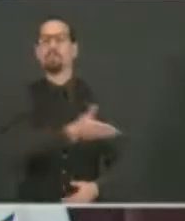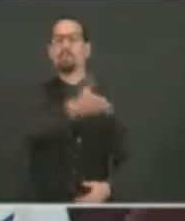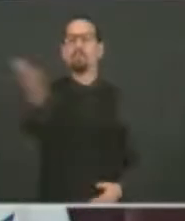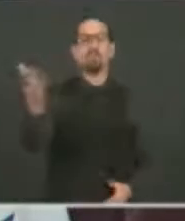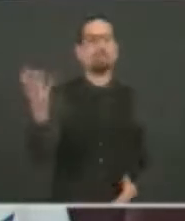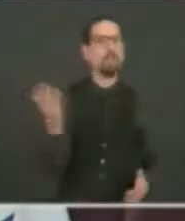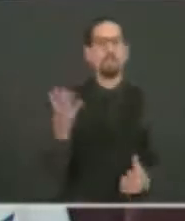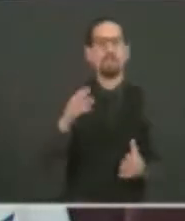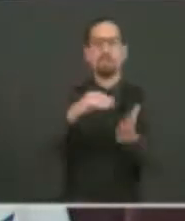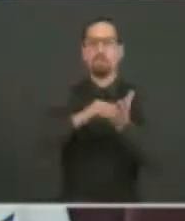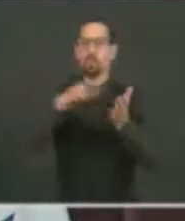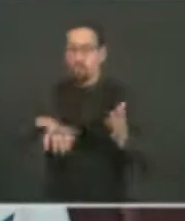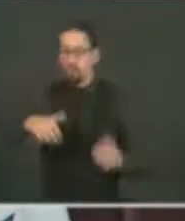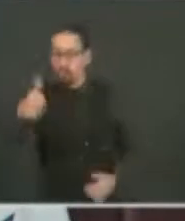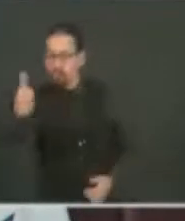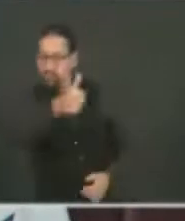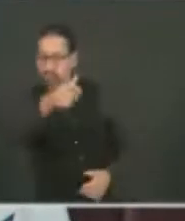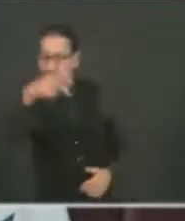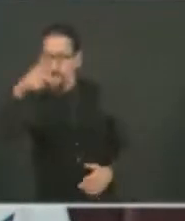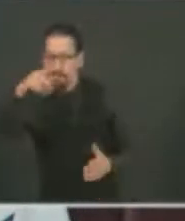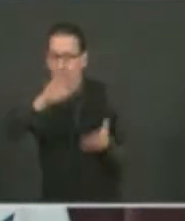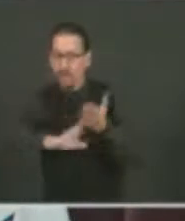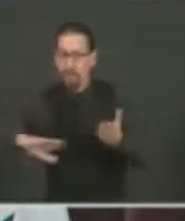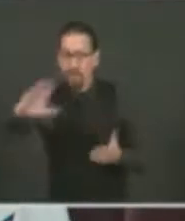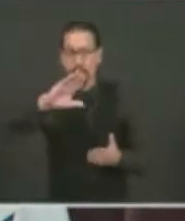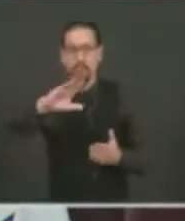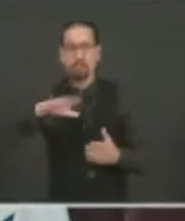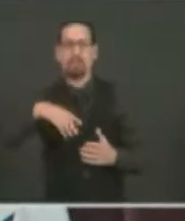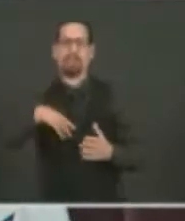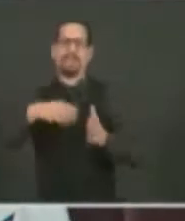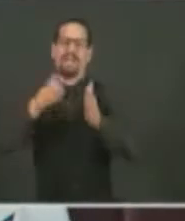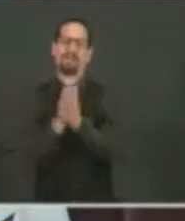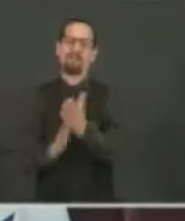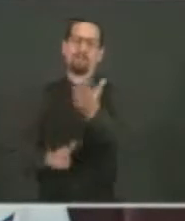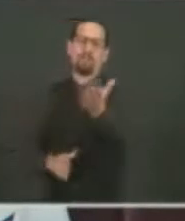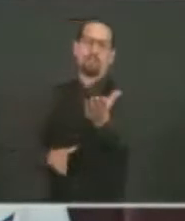because this isn't right, what's happening. And it's not only that